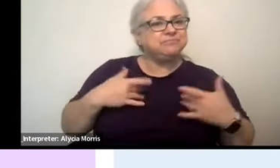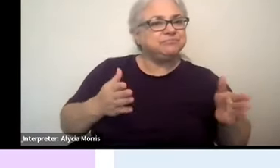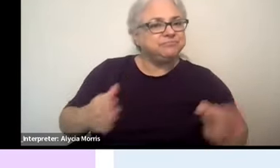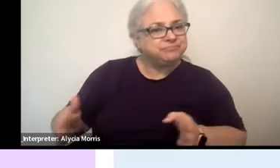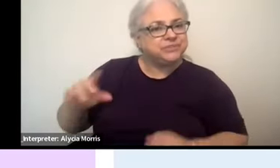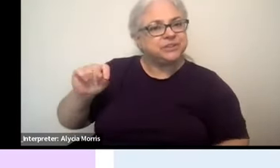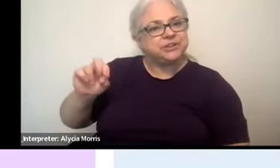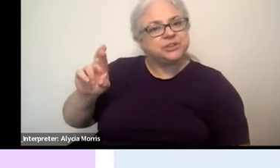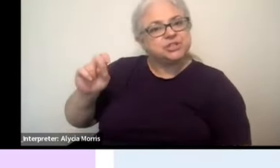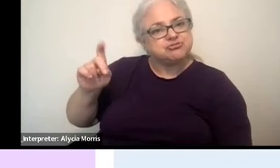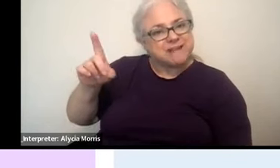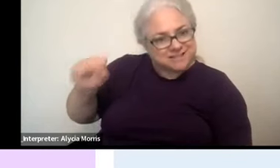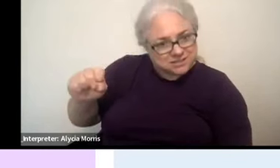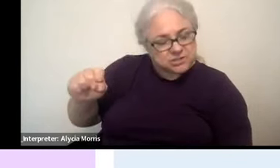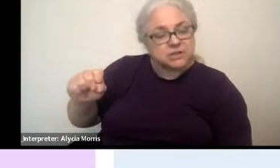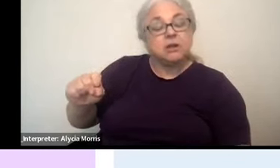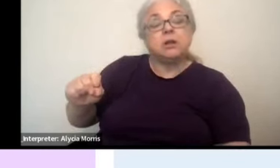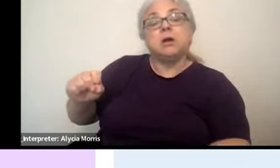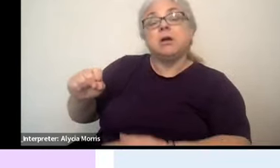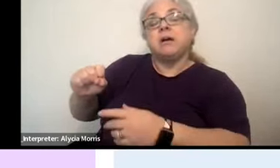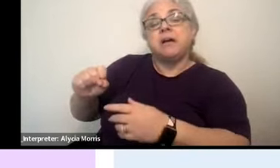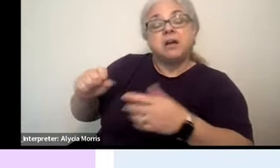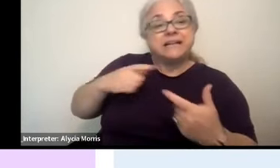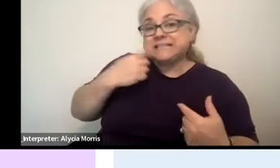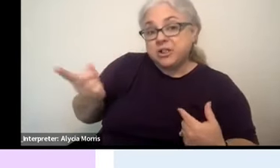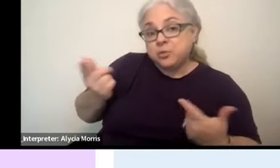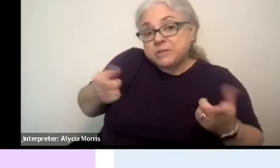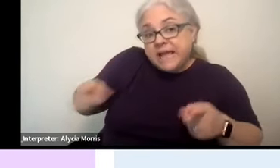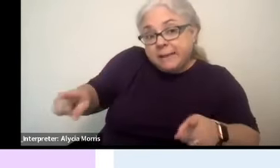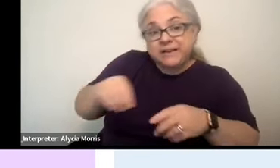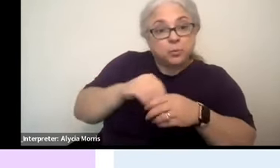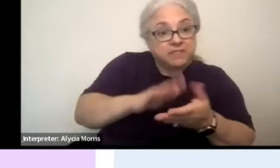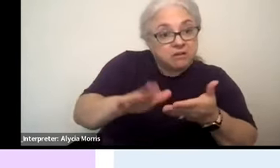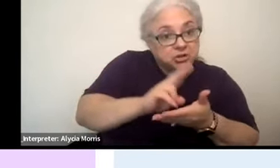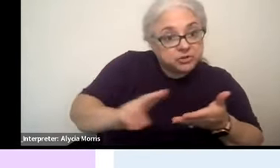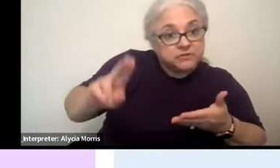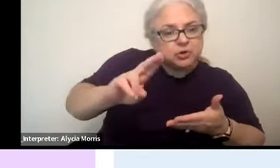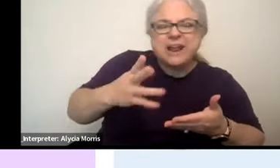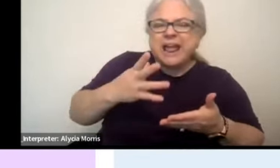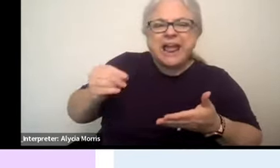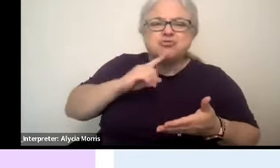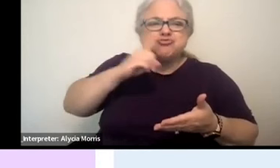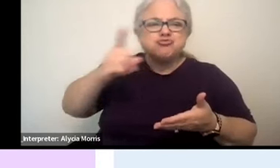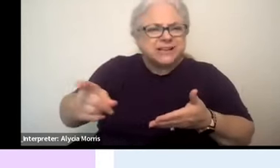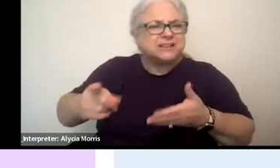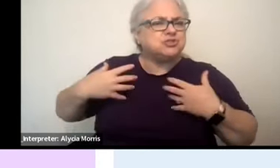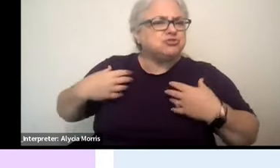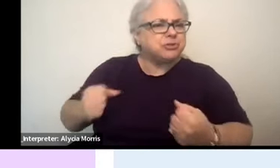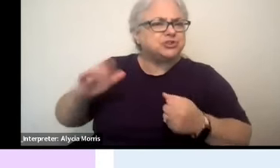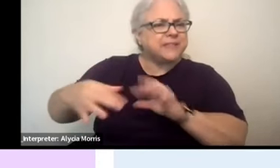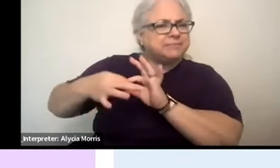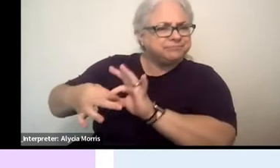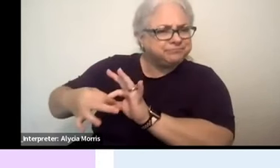colleges, and also to deepen our relationship with our businesses. If you only see your businesses a couple of times a year,